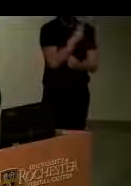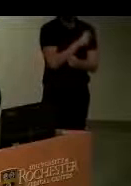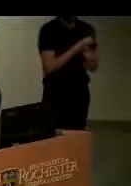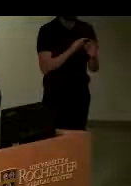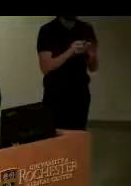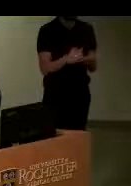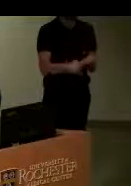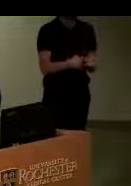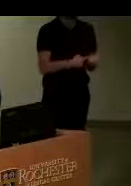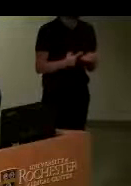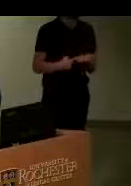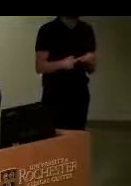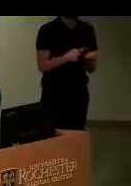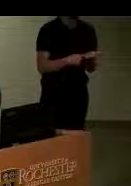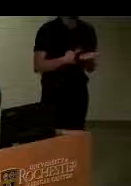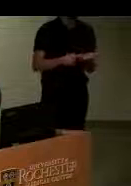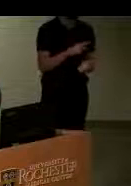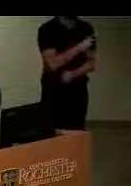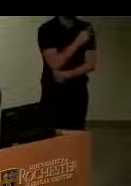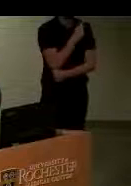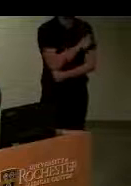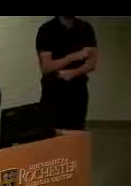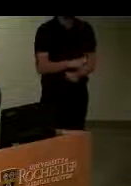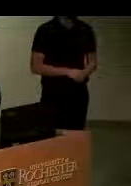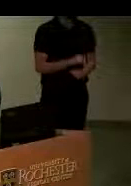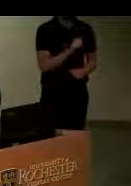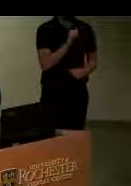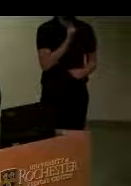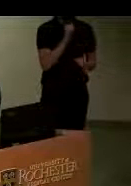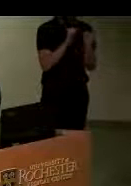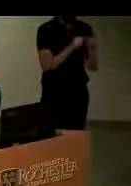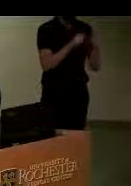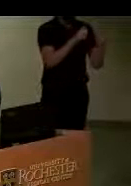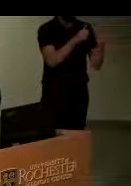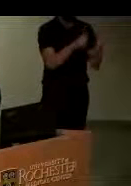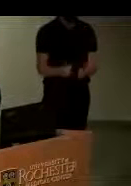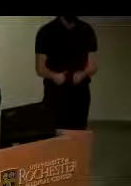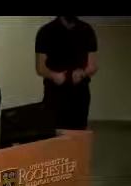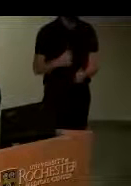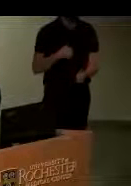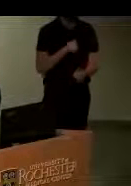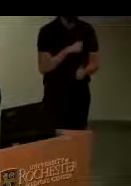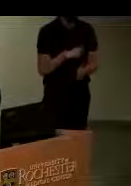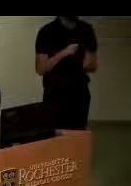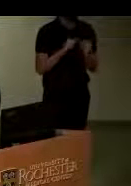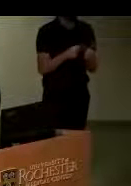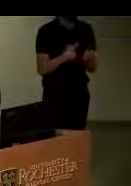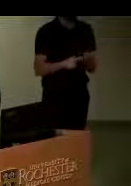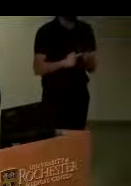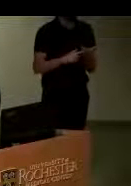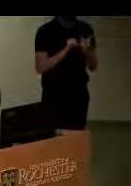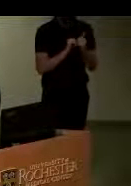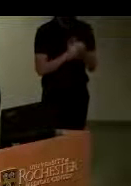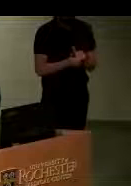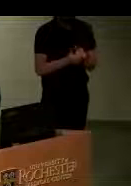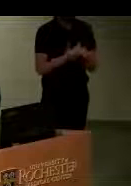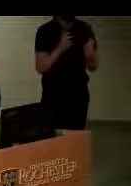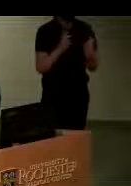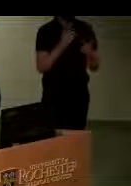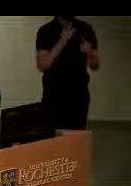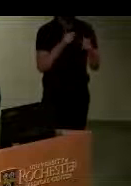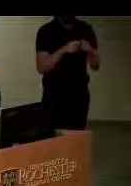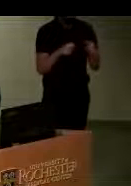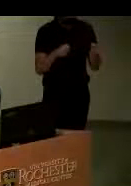discussion of this patient is never going to get better, and we need to plan how to exit this critical care